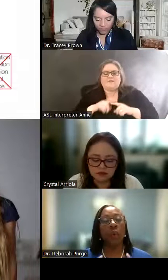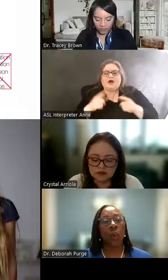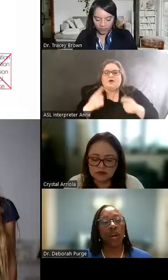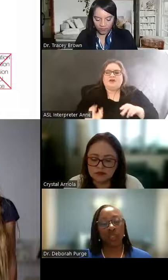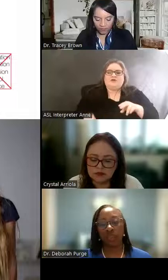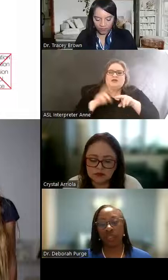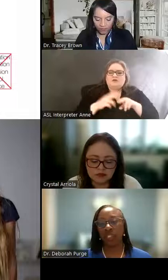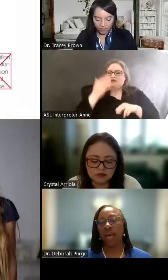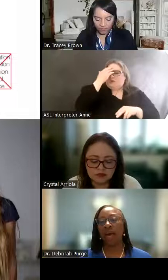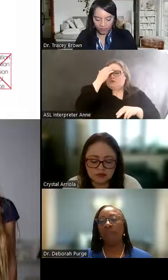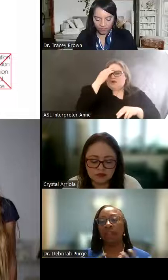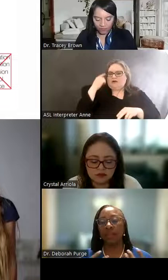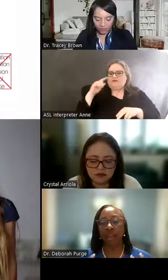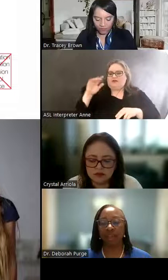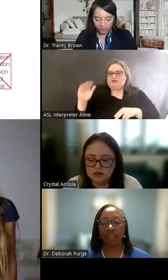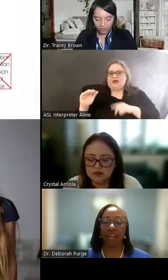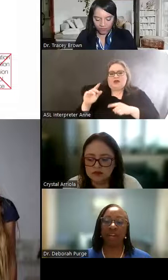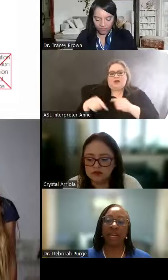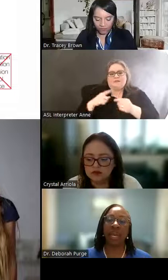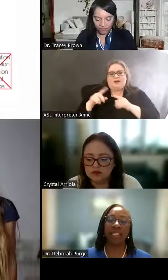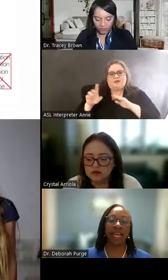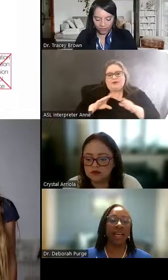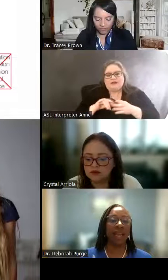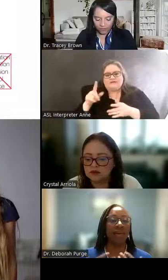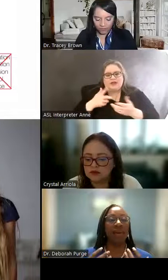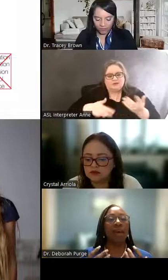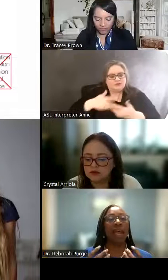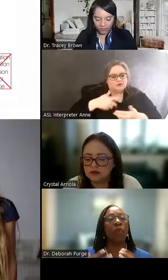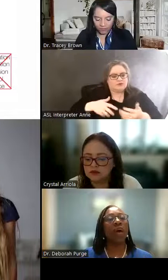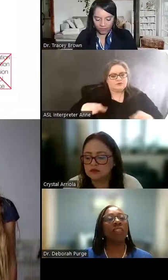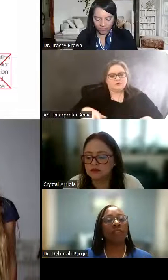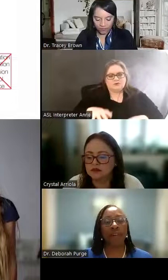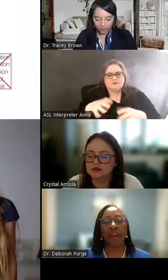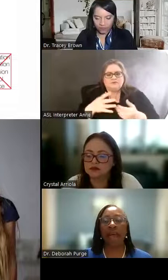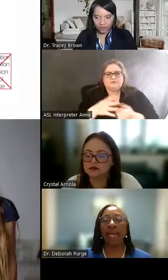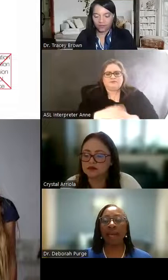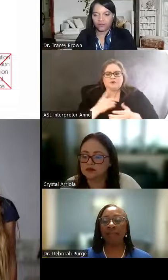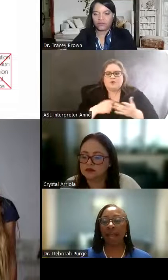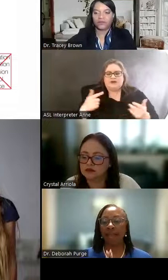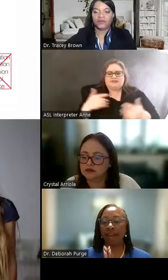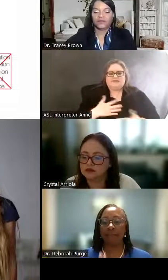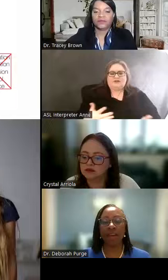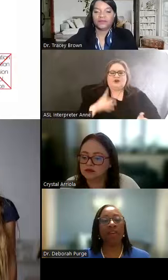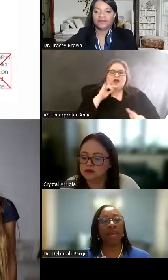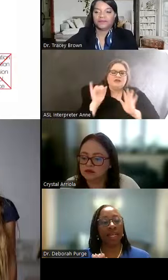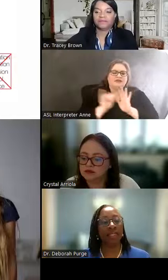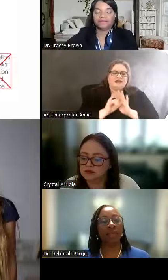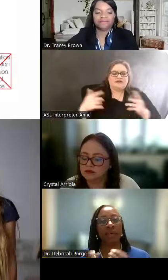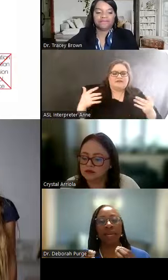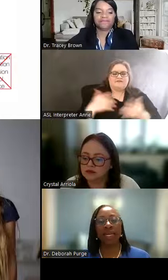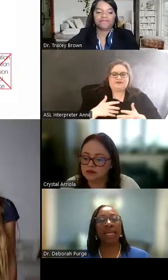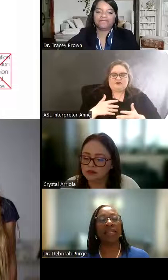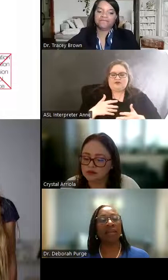increase awareness for the child about the behaviors that they're engaging in, and what is the fear, identify that fear that